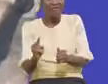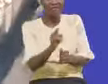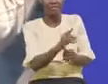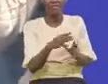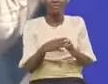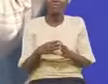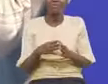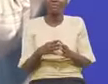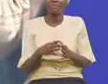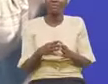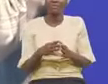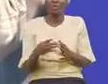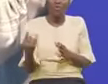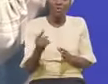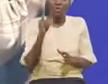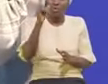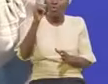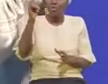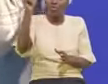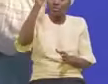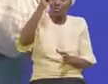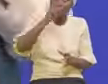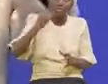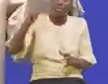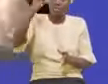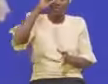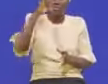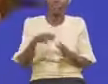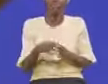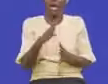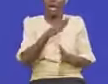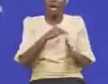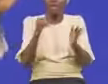dono ele huna mesiame. Ghele tiha re kakweli.